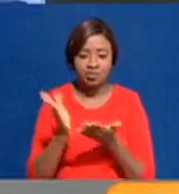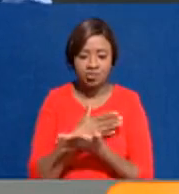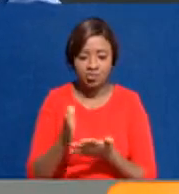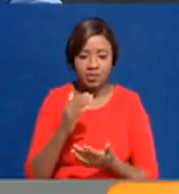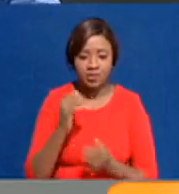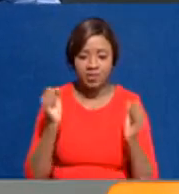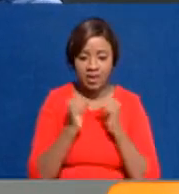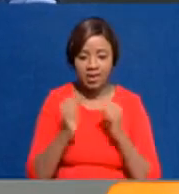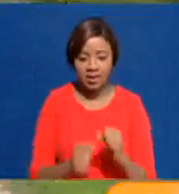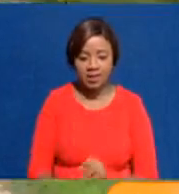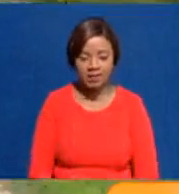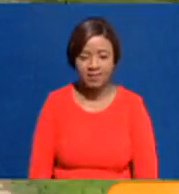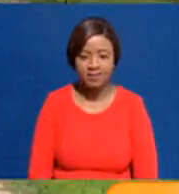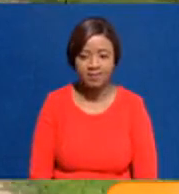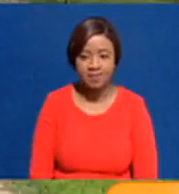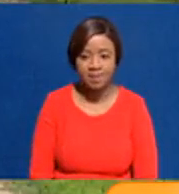malaria.